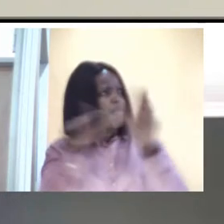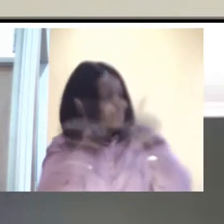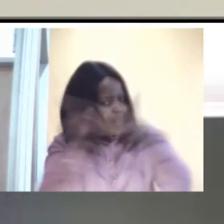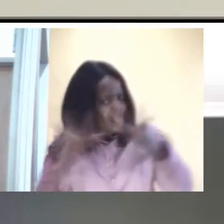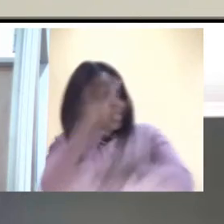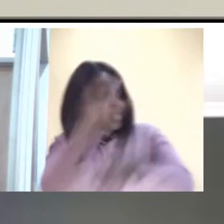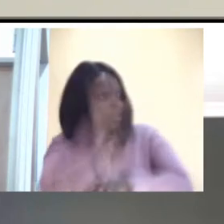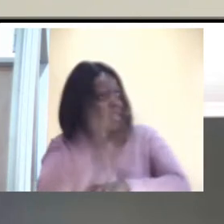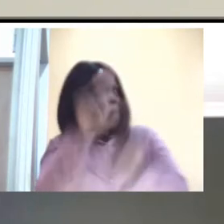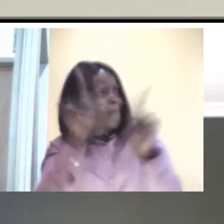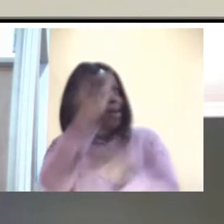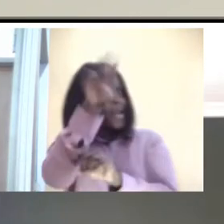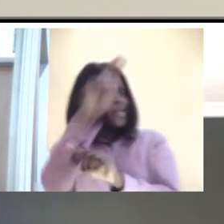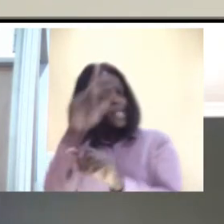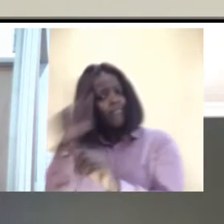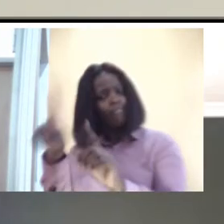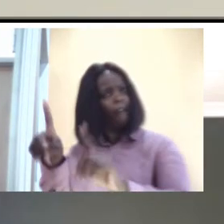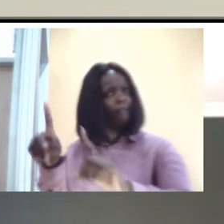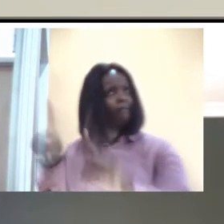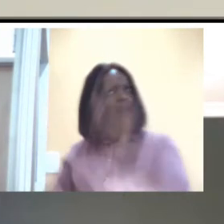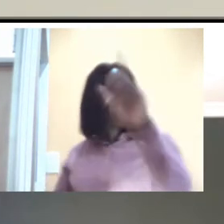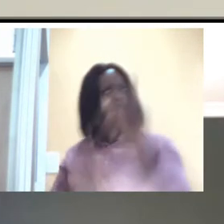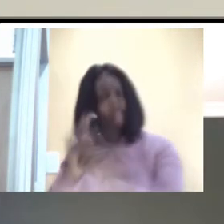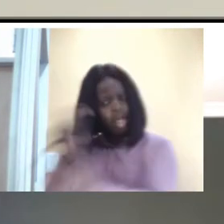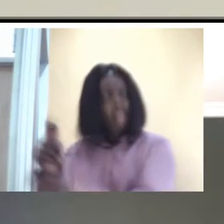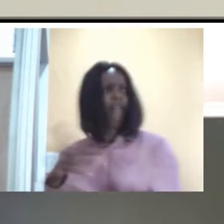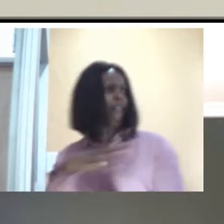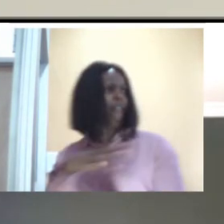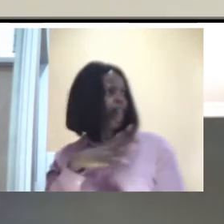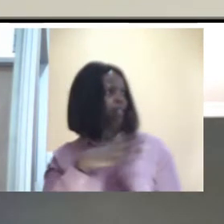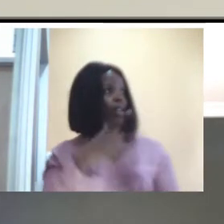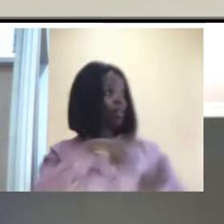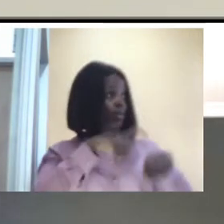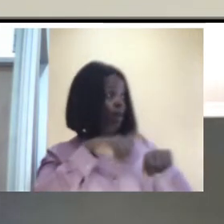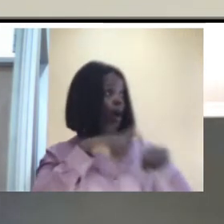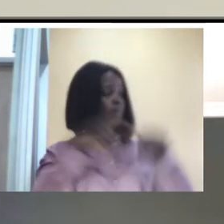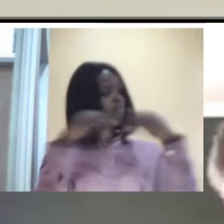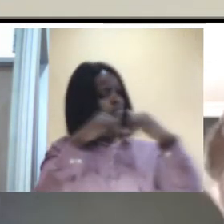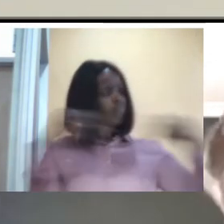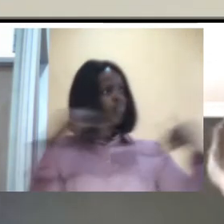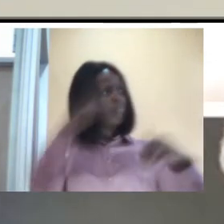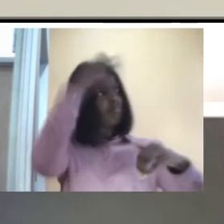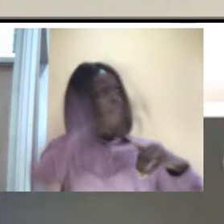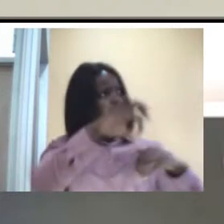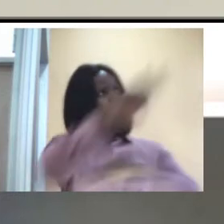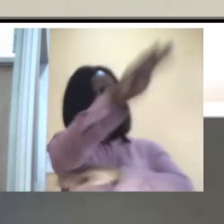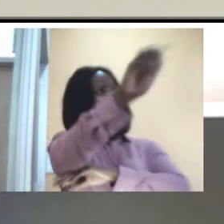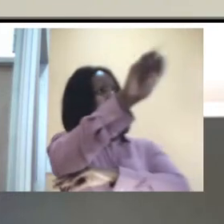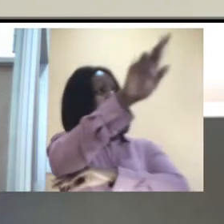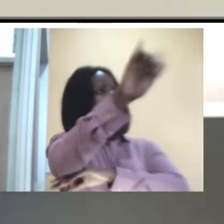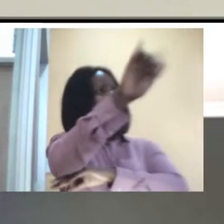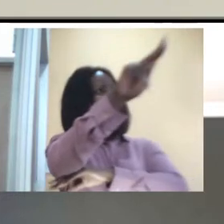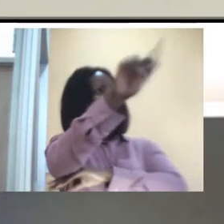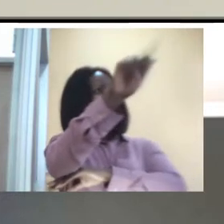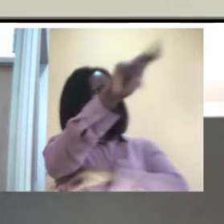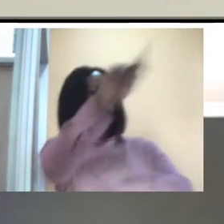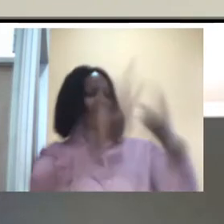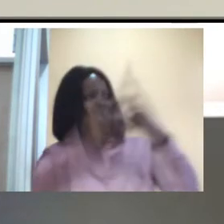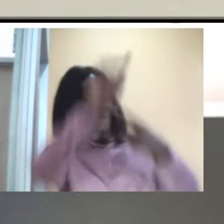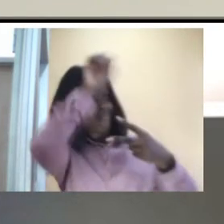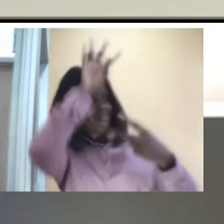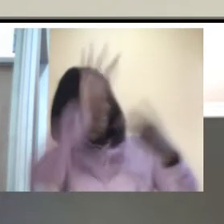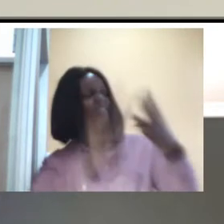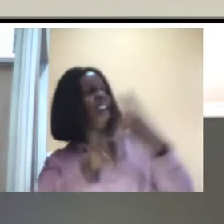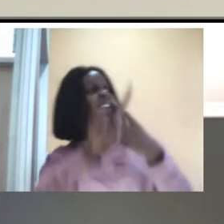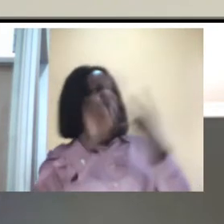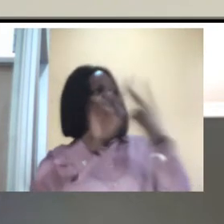ANC has failed to acknowledge. Allow us to just look that after the apartheid government came the Marikana massacre, Essie Dimeni, and many other